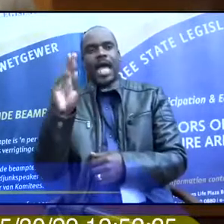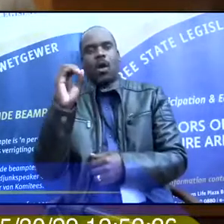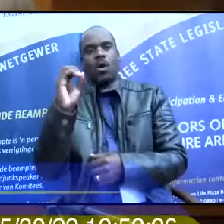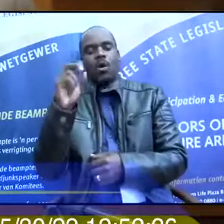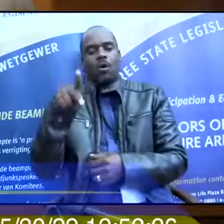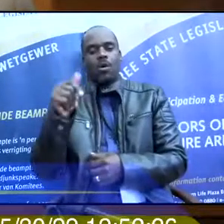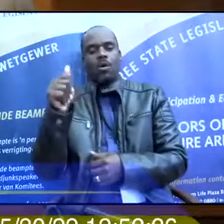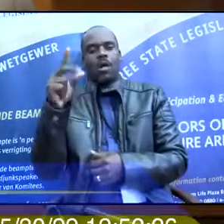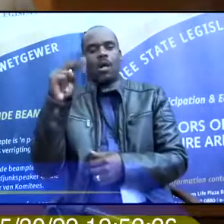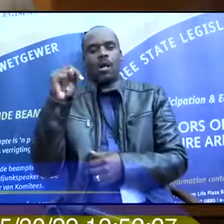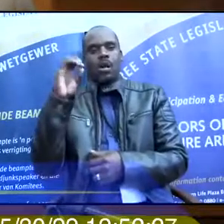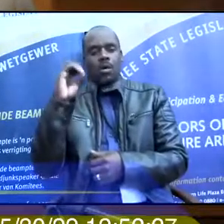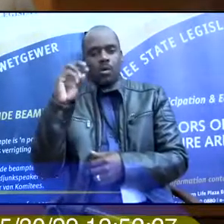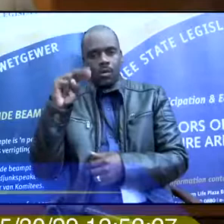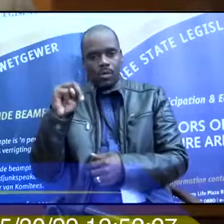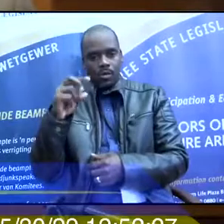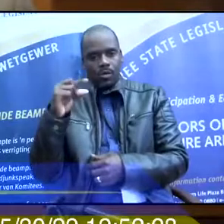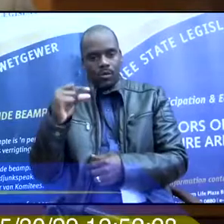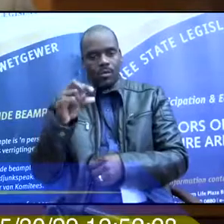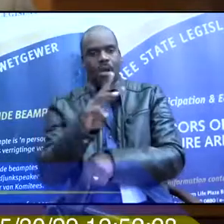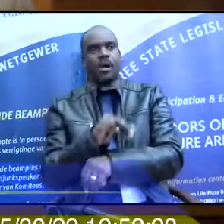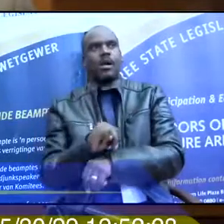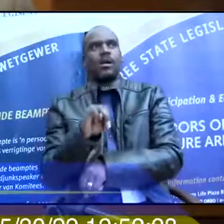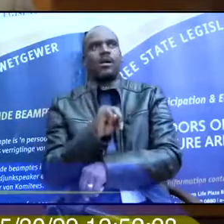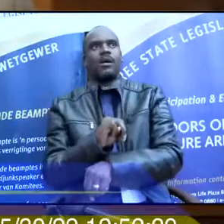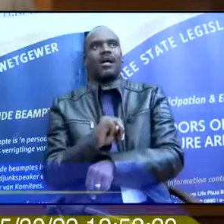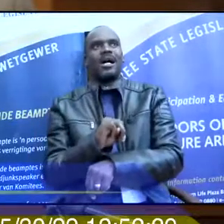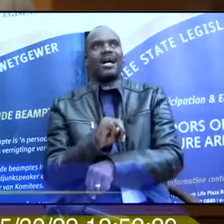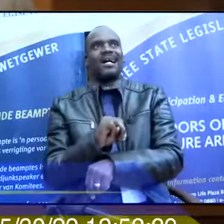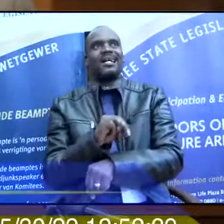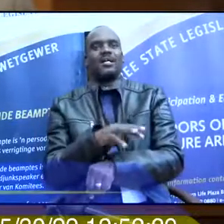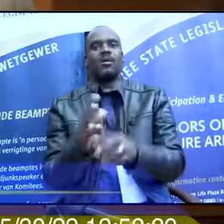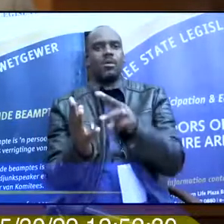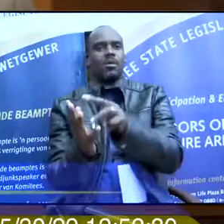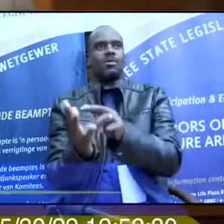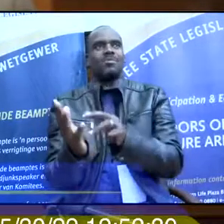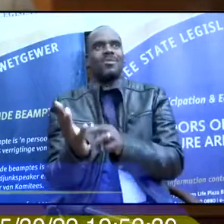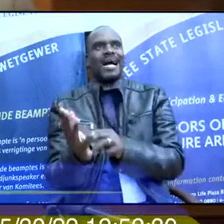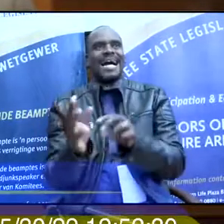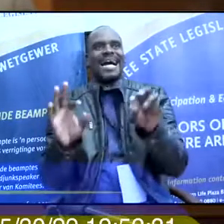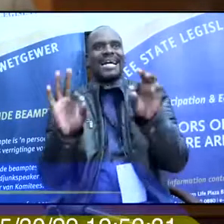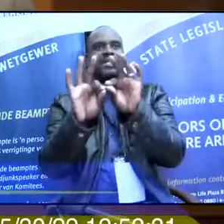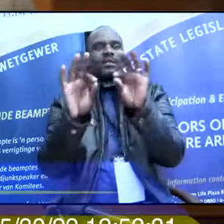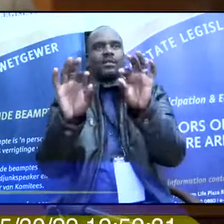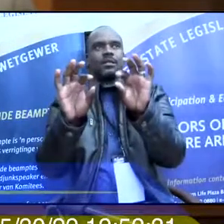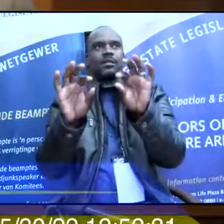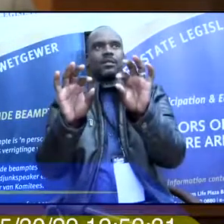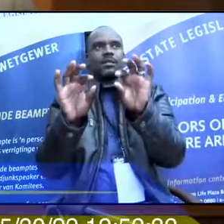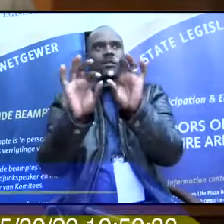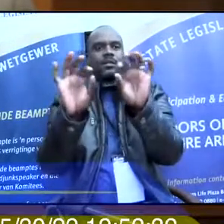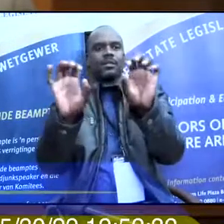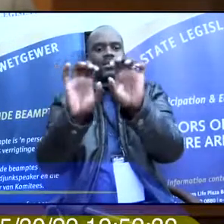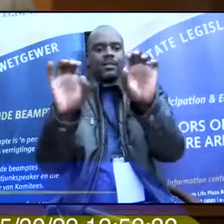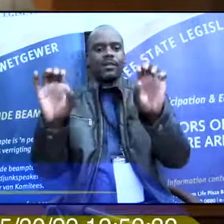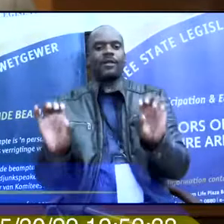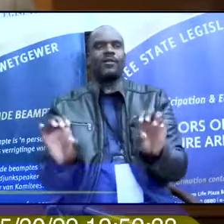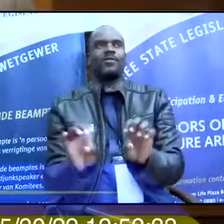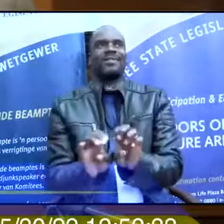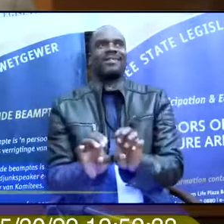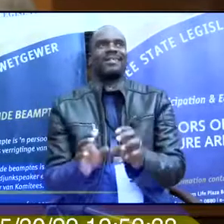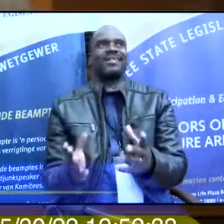those kids one is at metric one is a tertiary and she was struggling even to